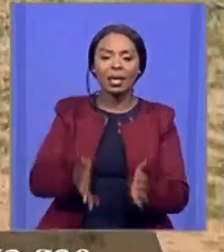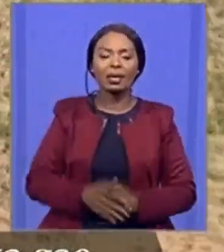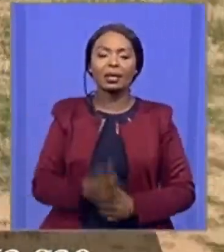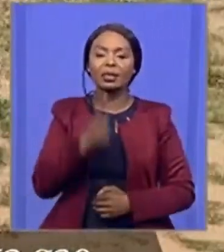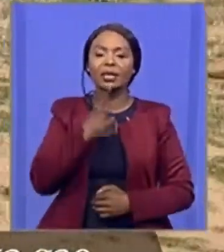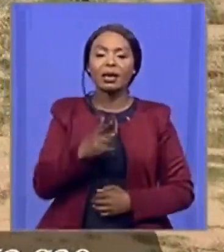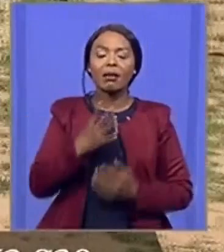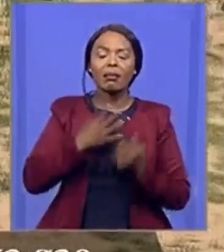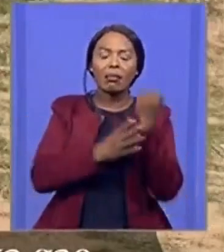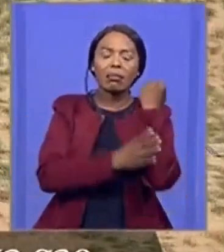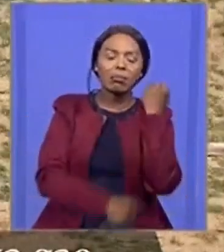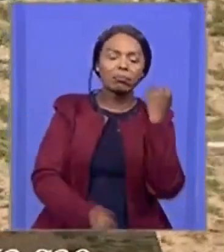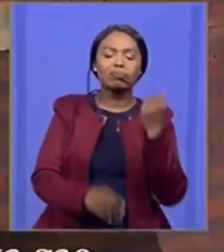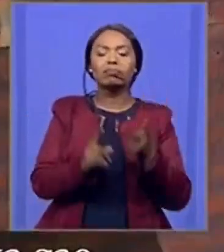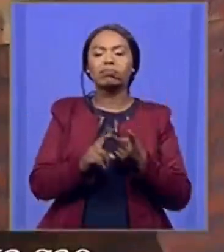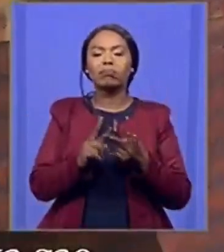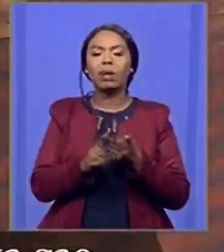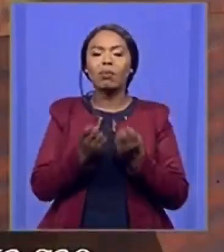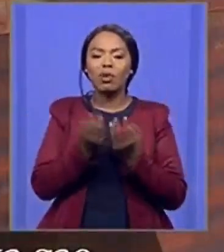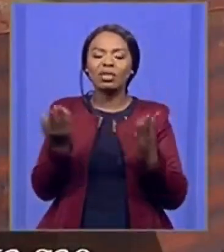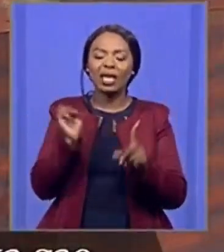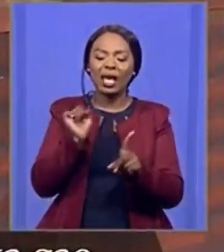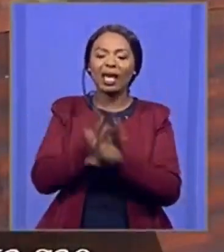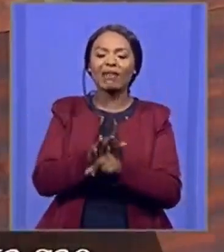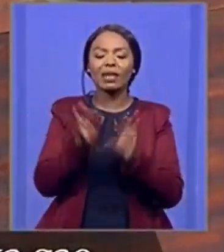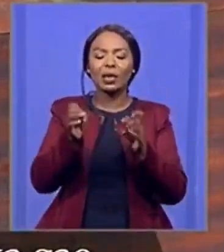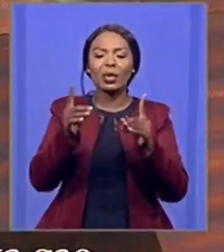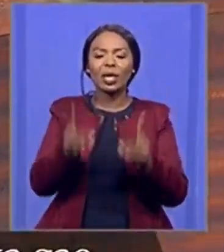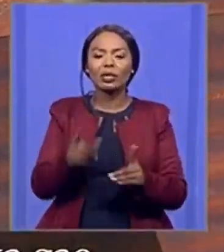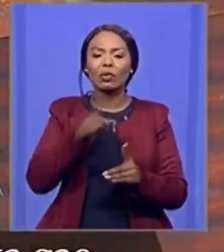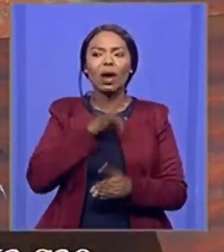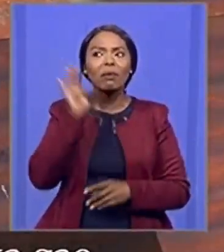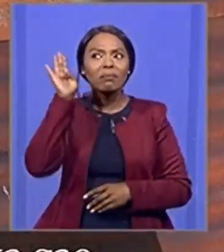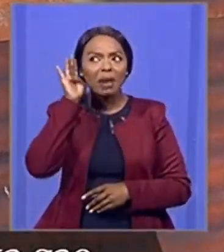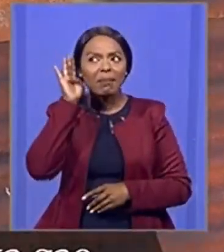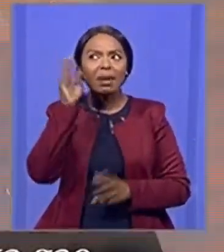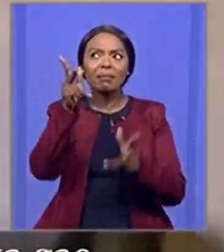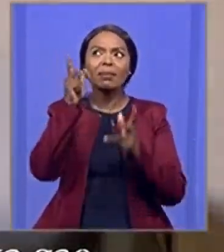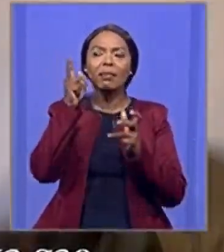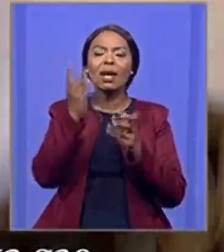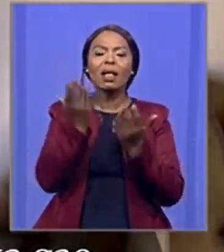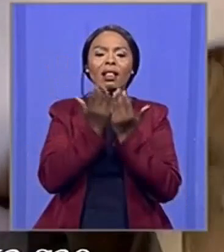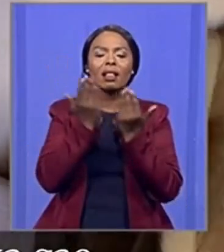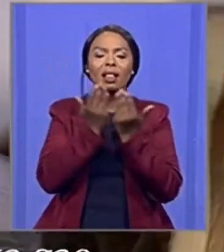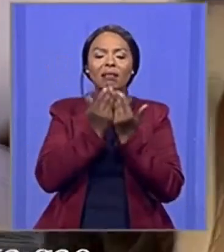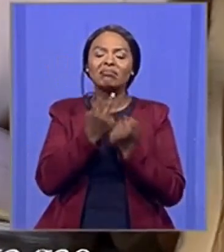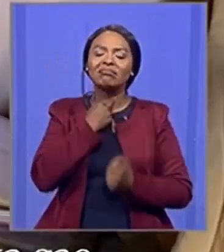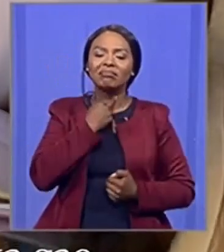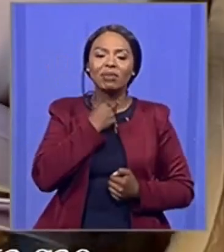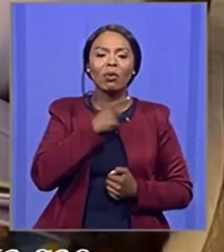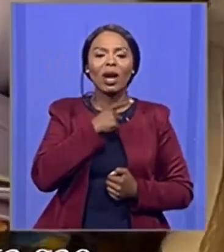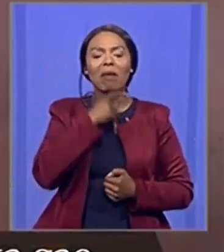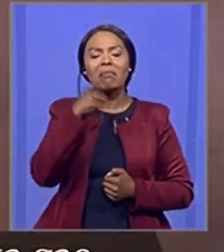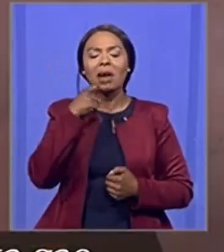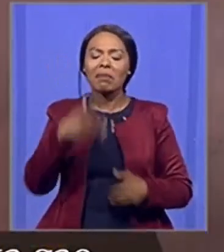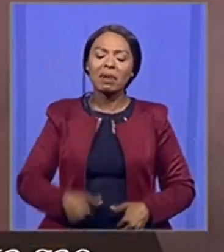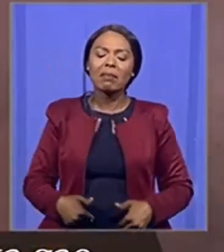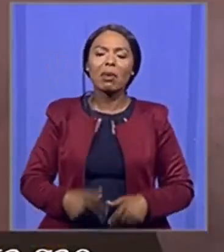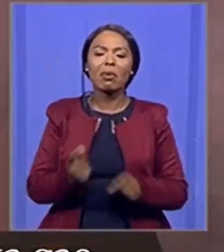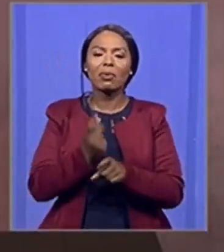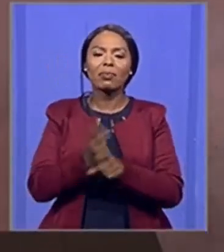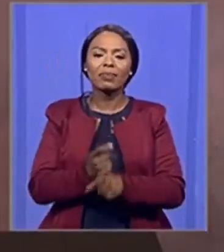sona se ba ama gampe dithutong tša bona ka ge ba palelwa ke go theeletša ka šedi. Seemo se re leng ka gare ga sona